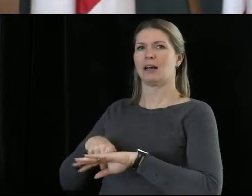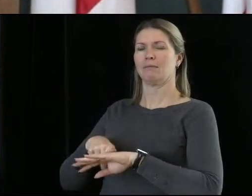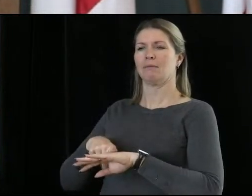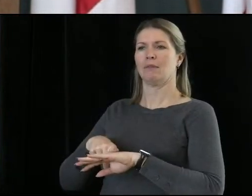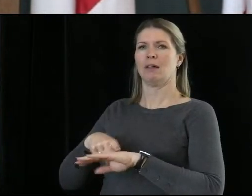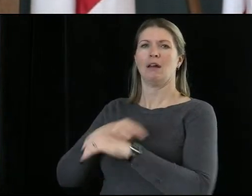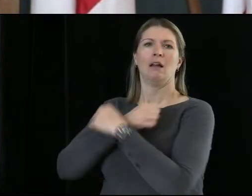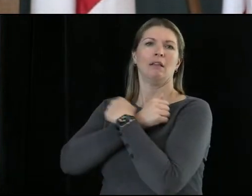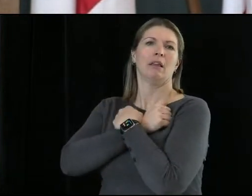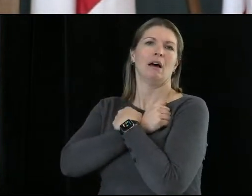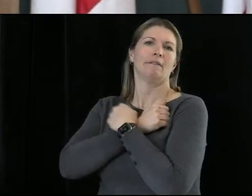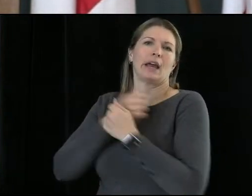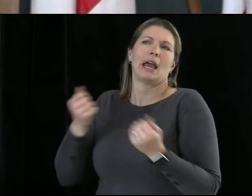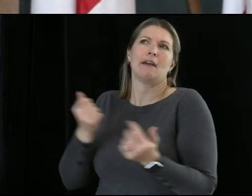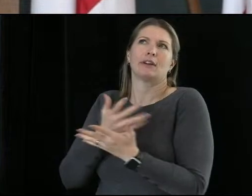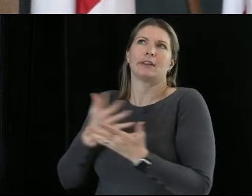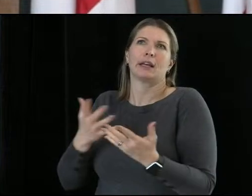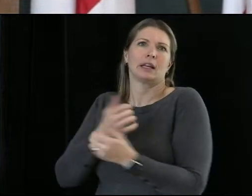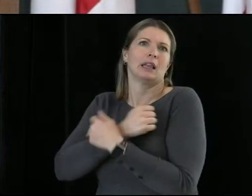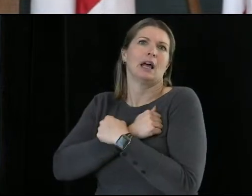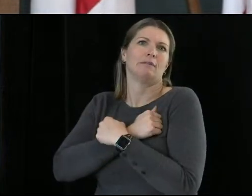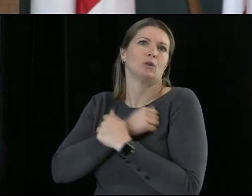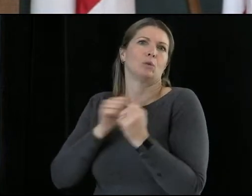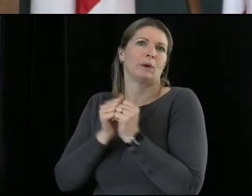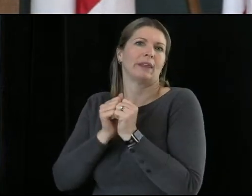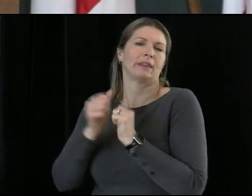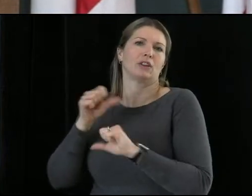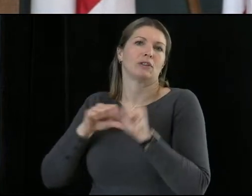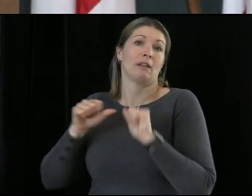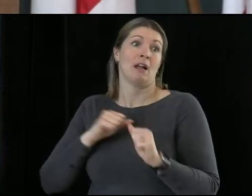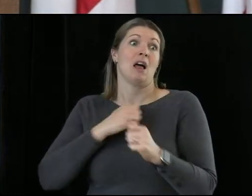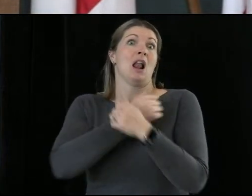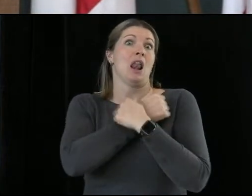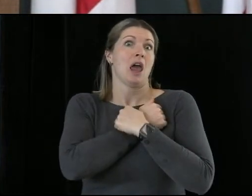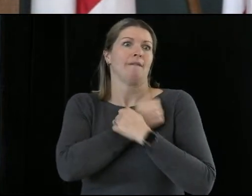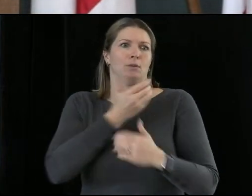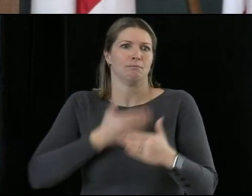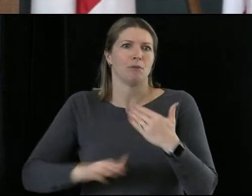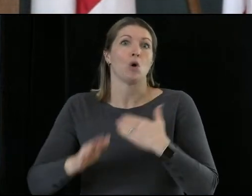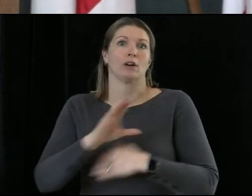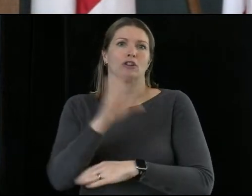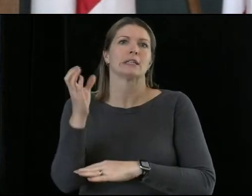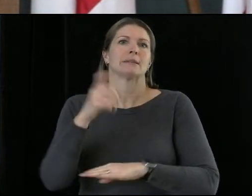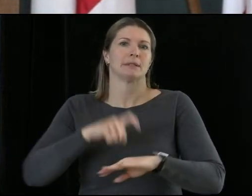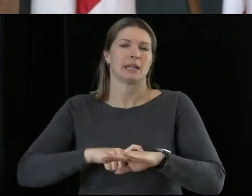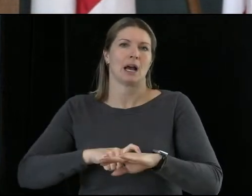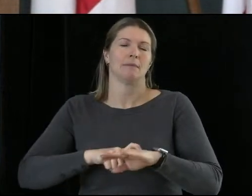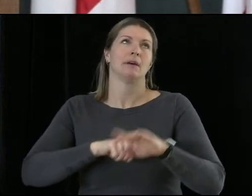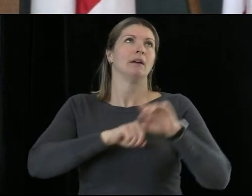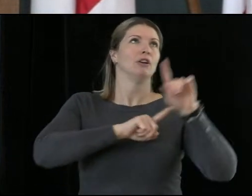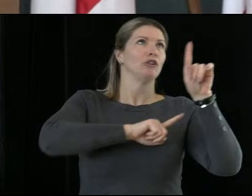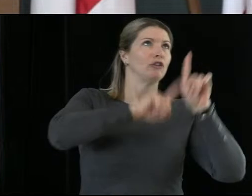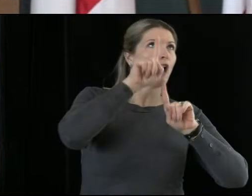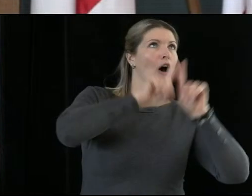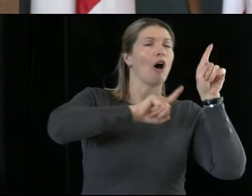lovely, love divine. Love came down, love was born at Christmas, star and angels gave